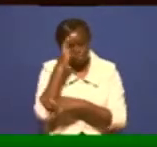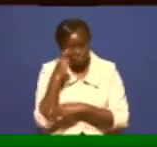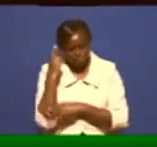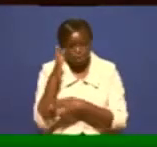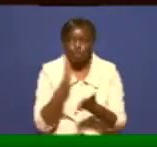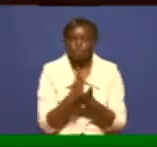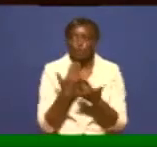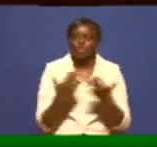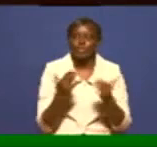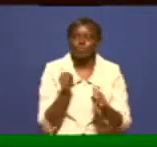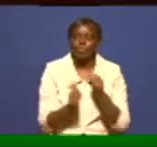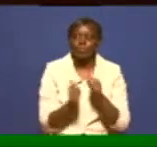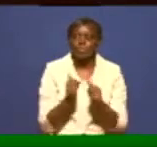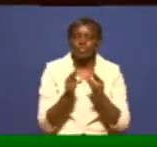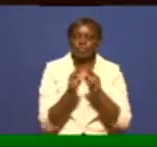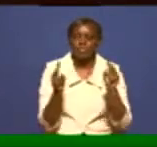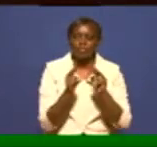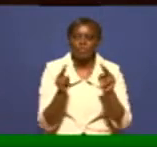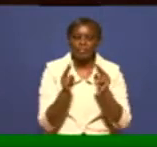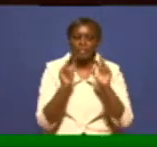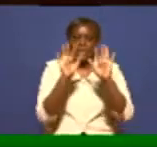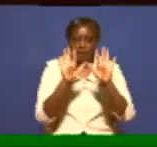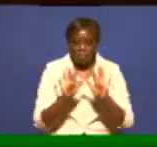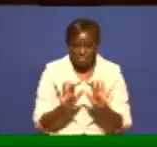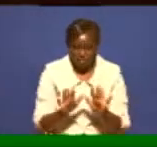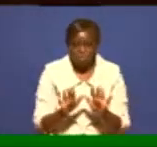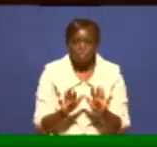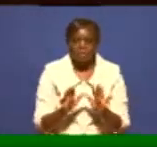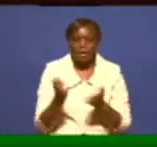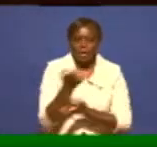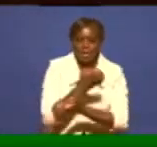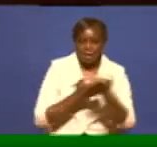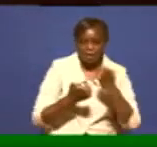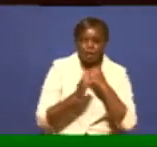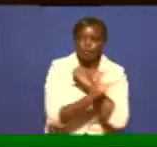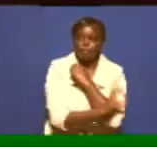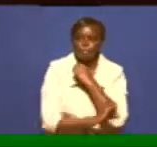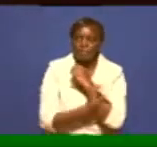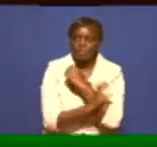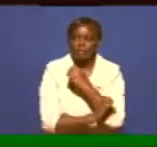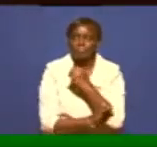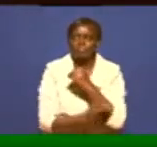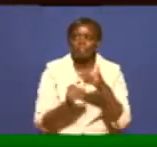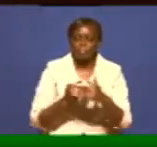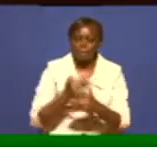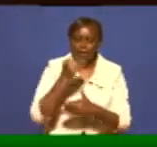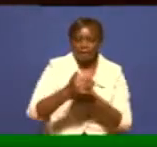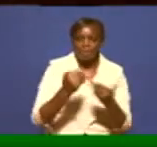something which is very critical to the economy of the country. So let's go to the next order.